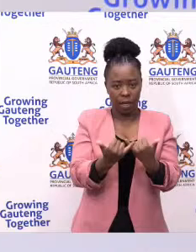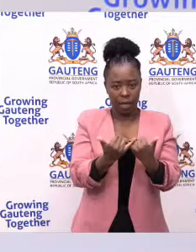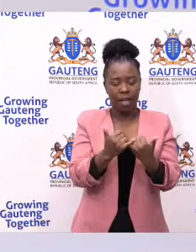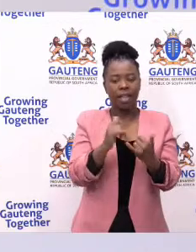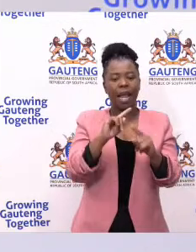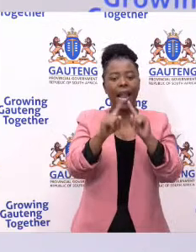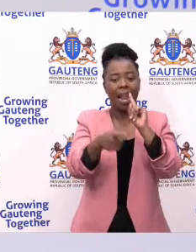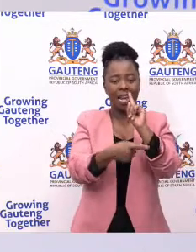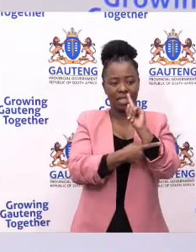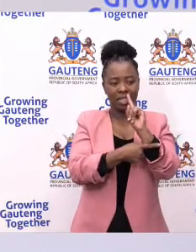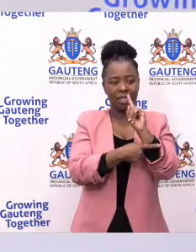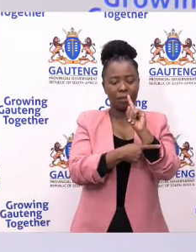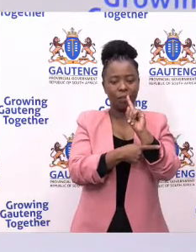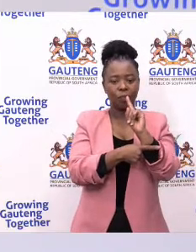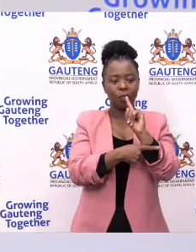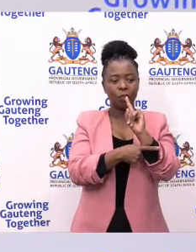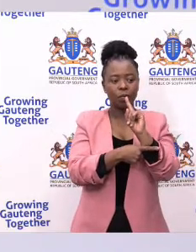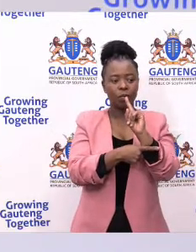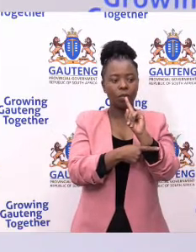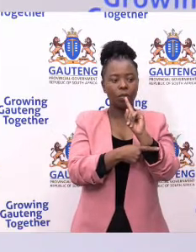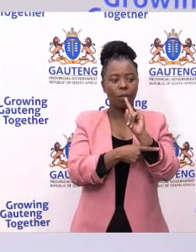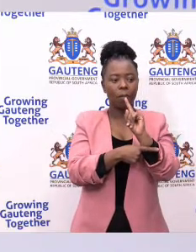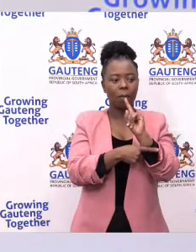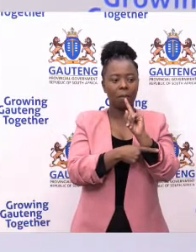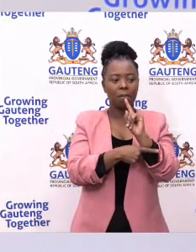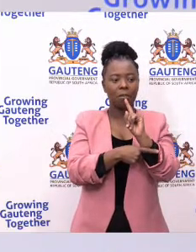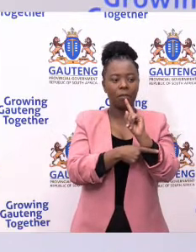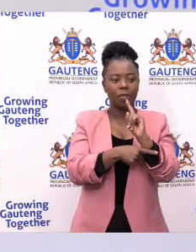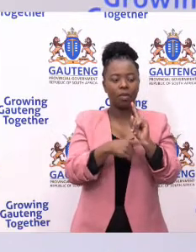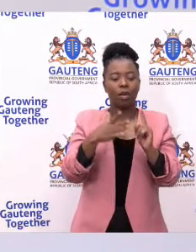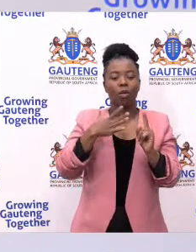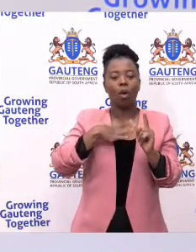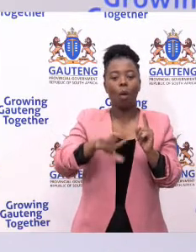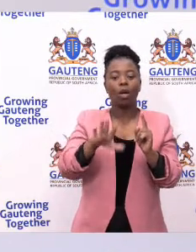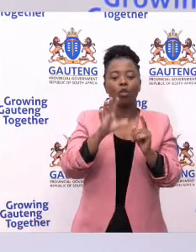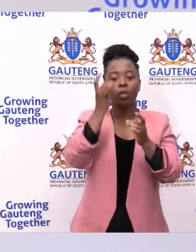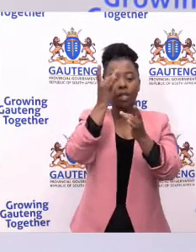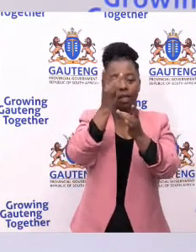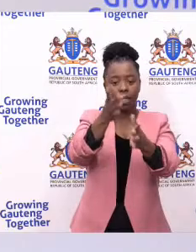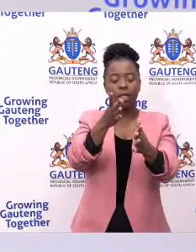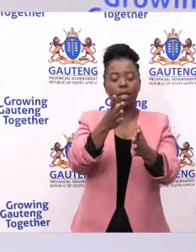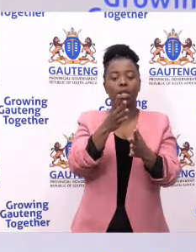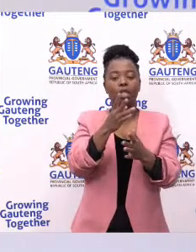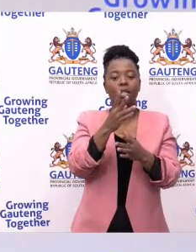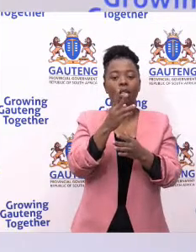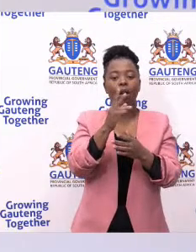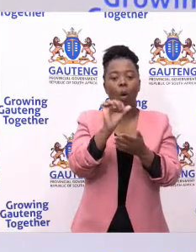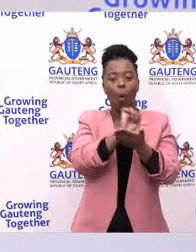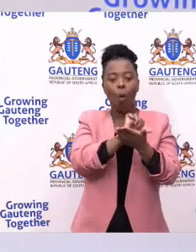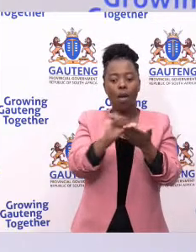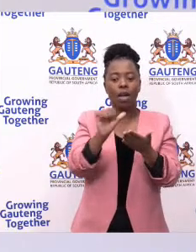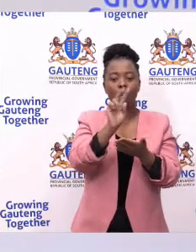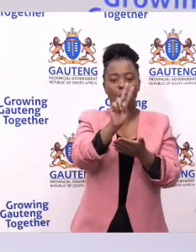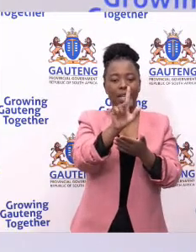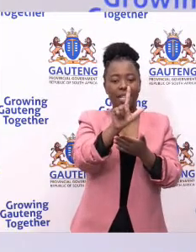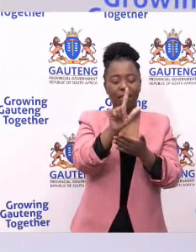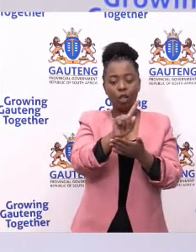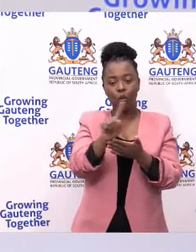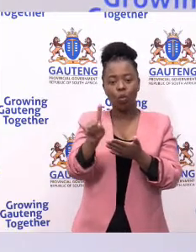lastly, we want to indicate that in the week of the 27th to the 31st of